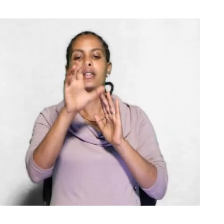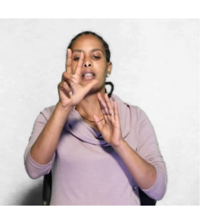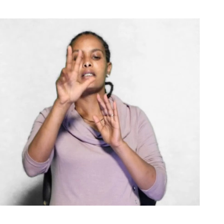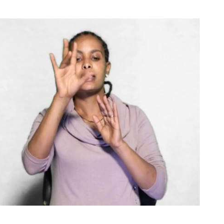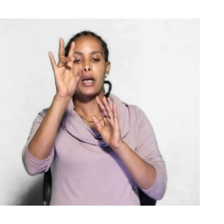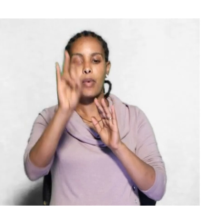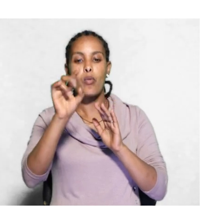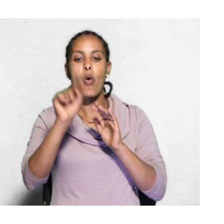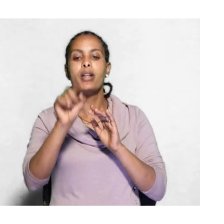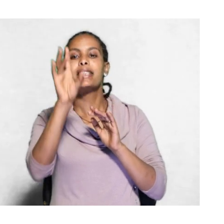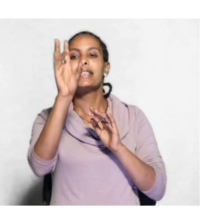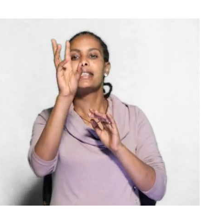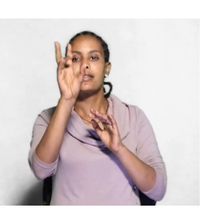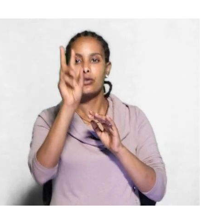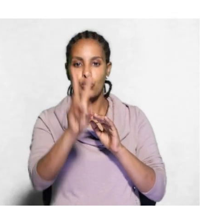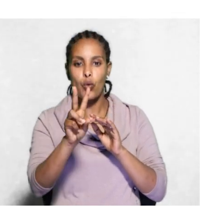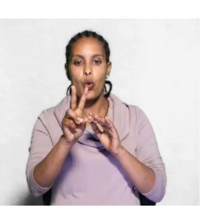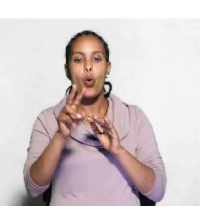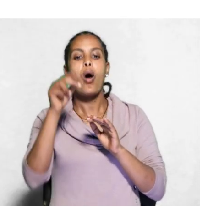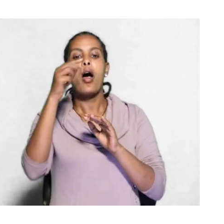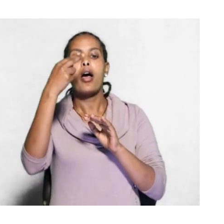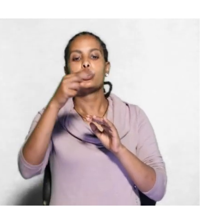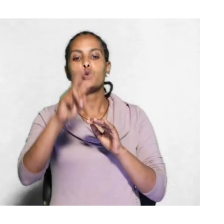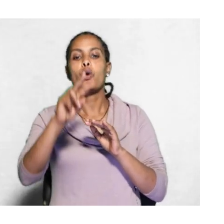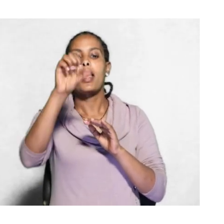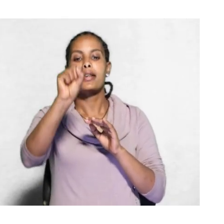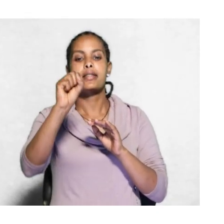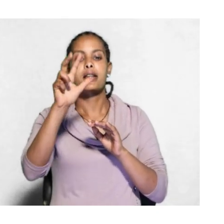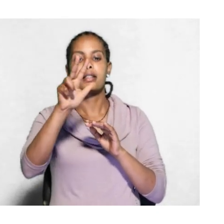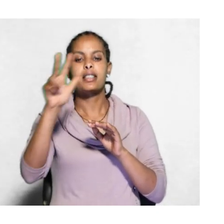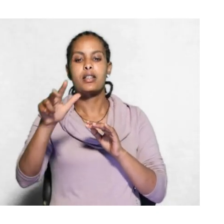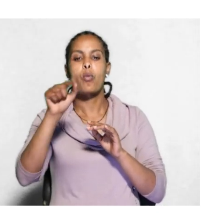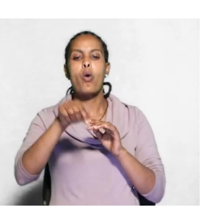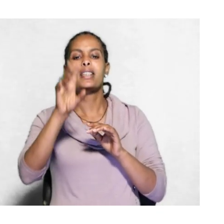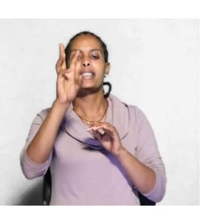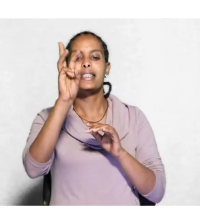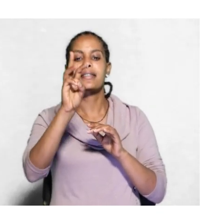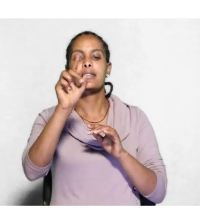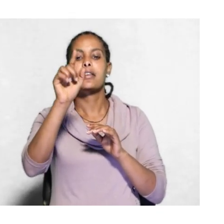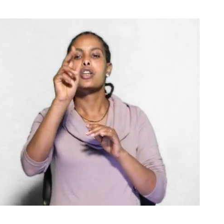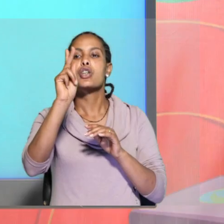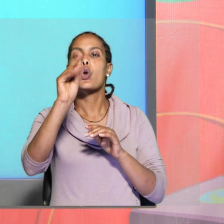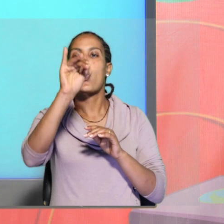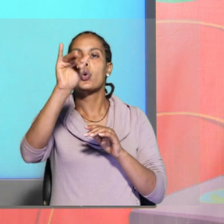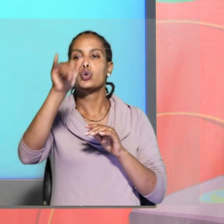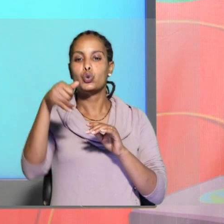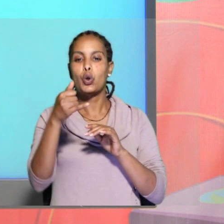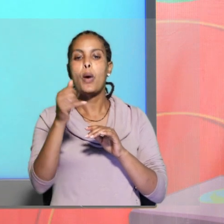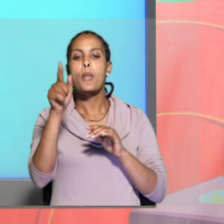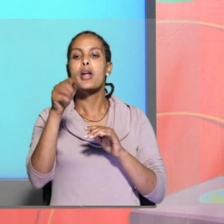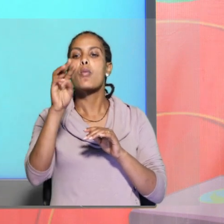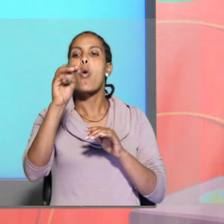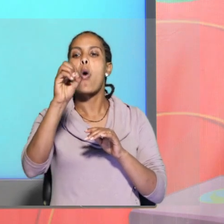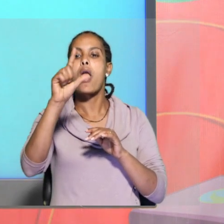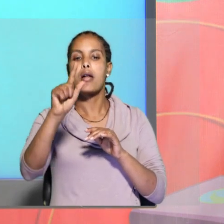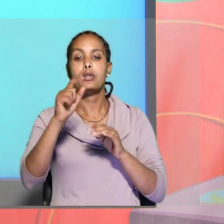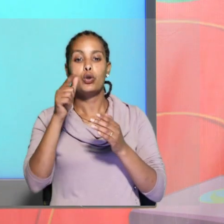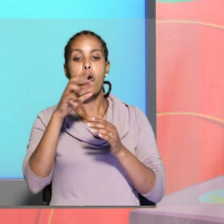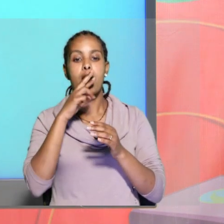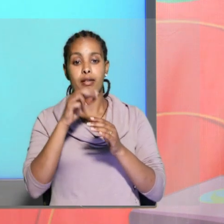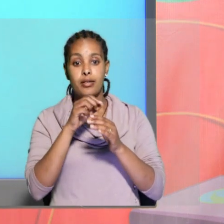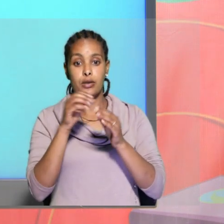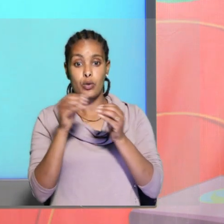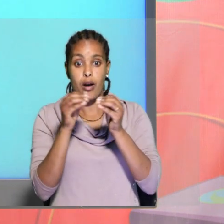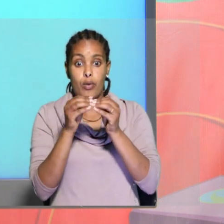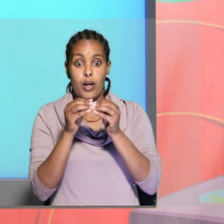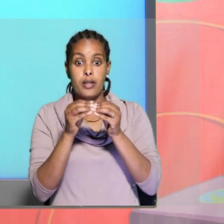237.2, and for hydrogen sulfide, minus 33.6 kilojoule per mole. You are asked to calculate